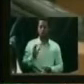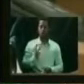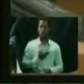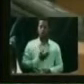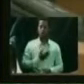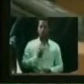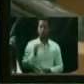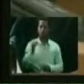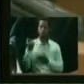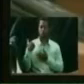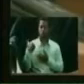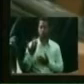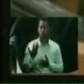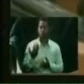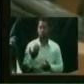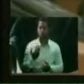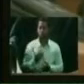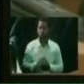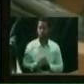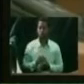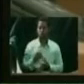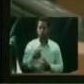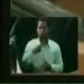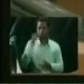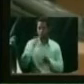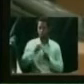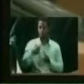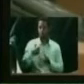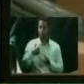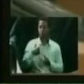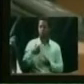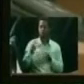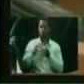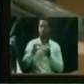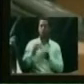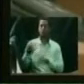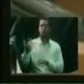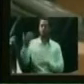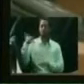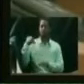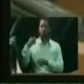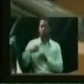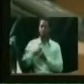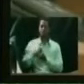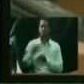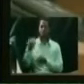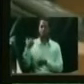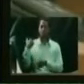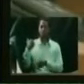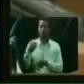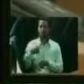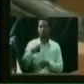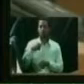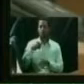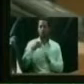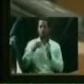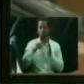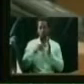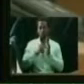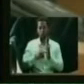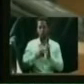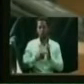And I've said this years ago. I'm sorry. We represent 500,000